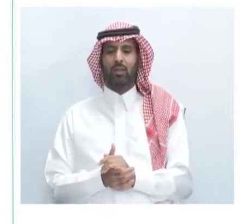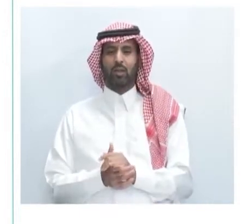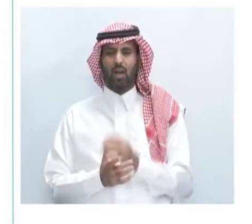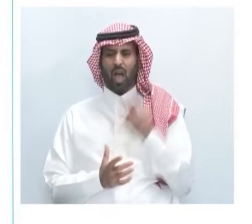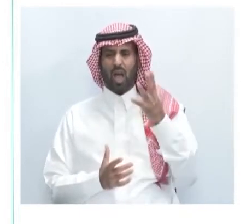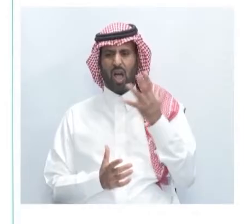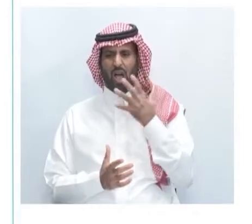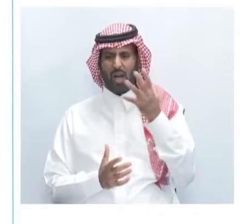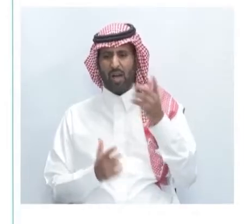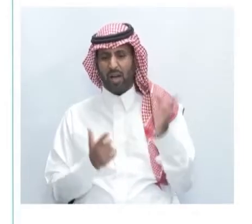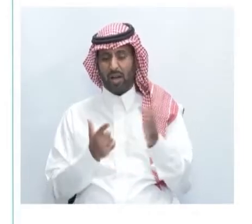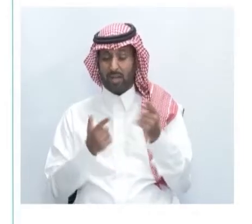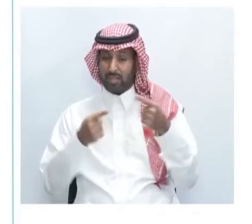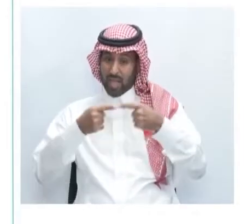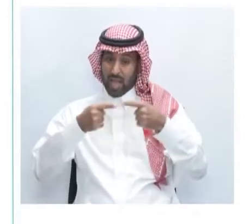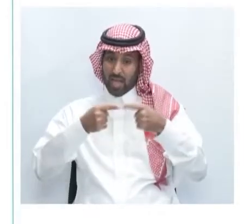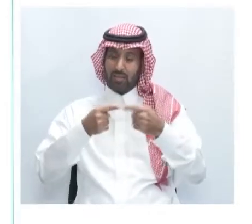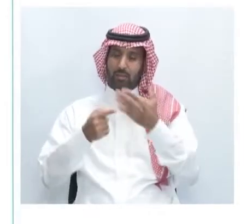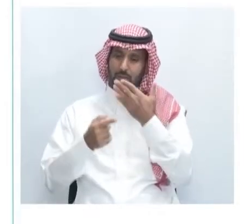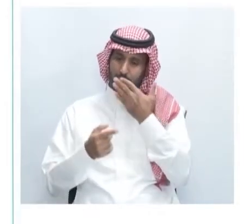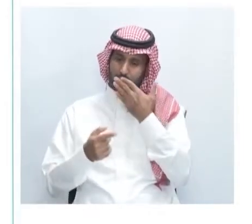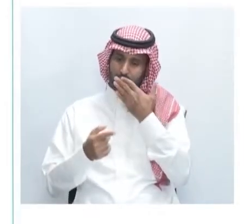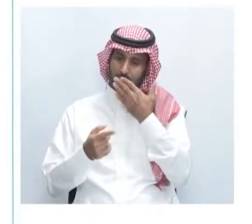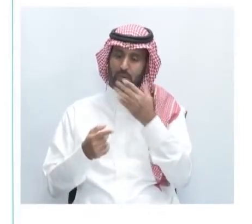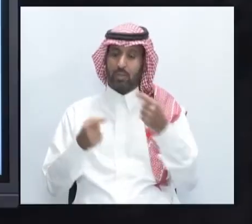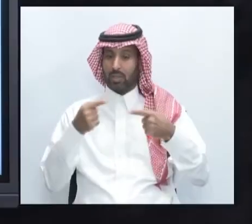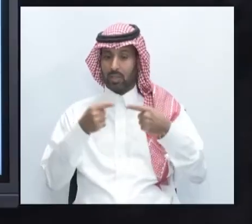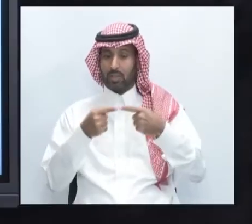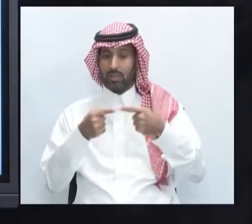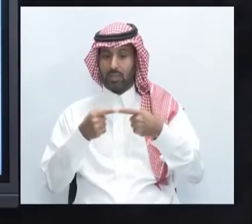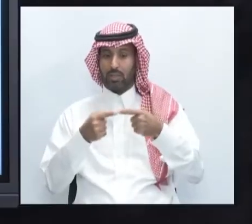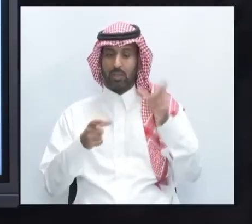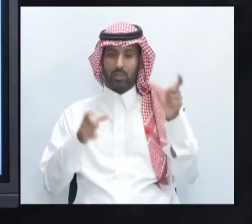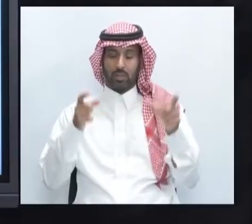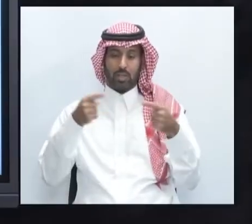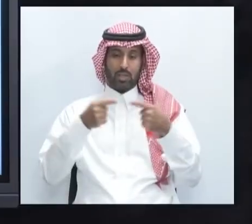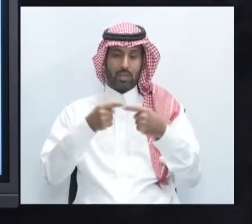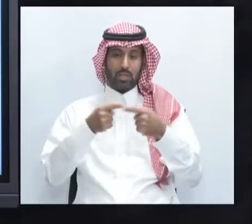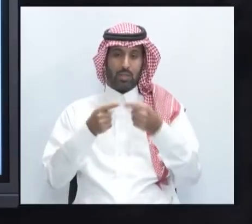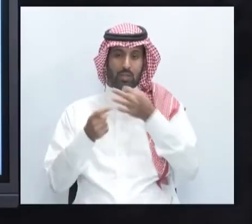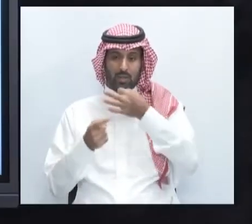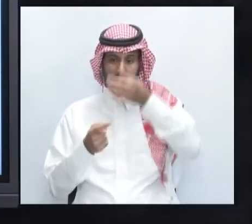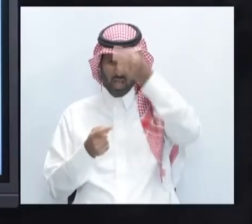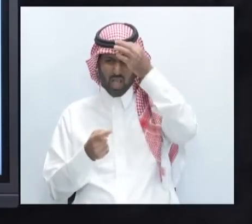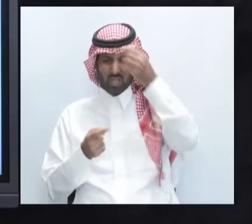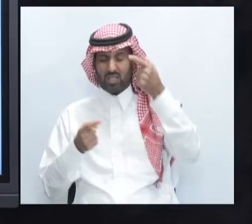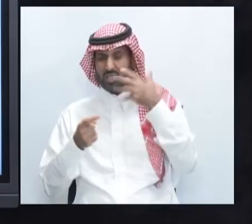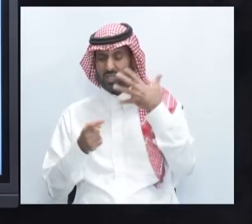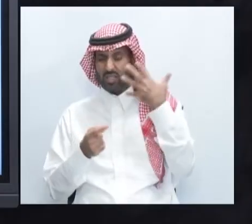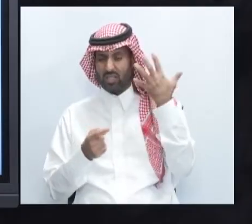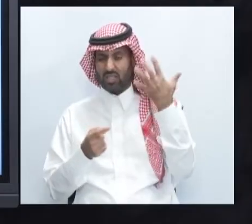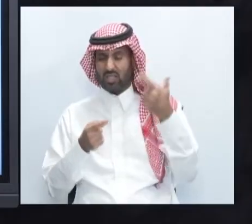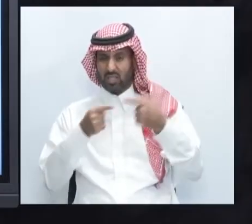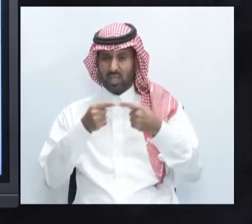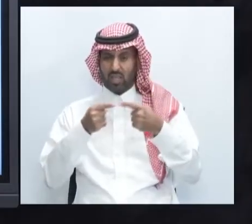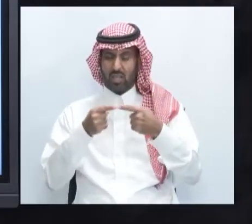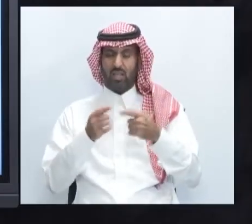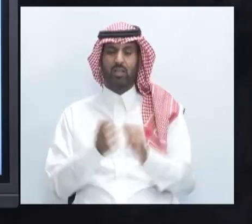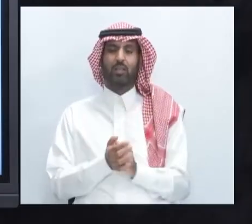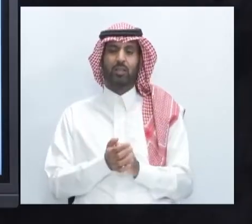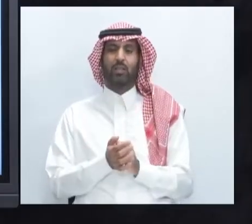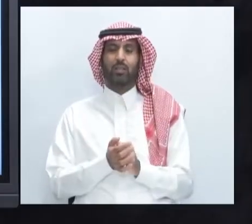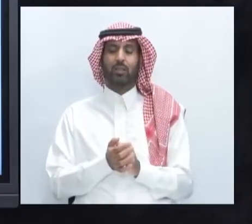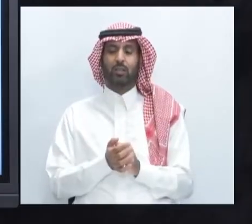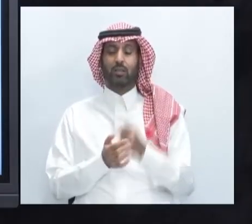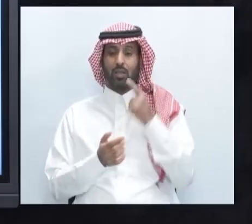have quiet. So they are what? Opposite adjectives here. So we have noisy,